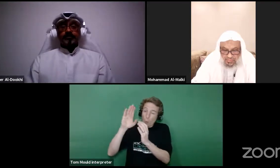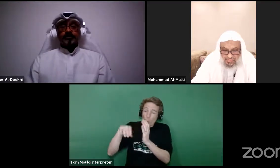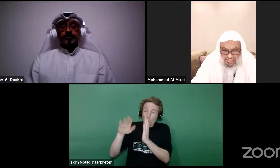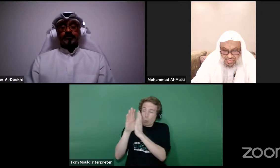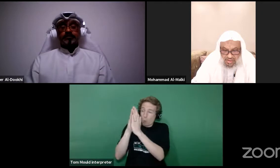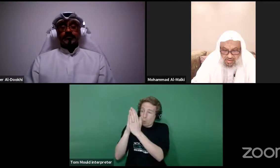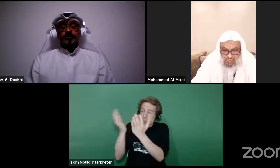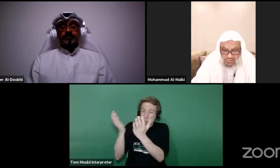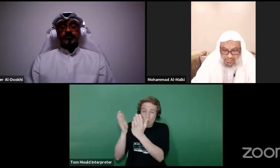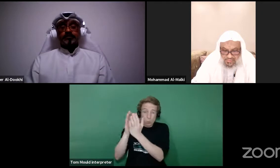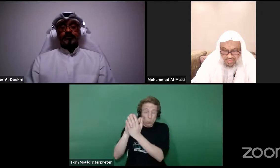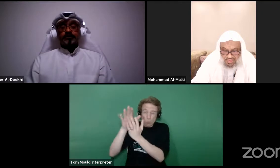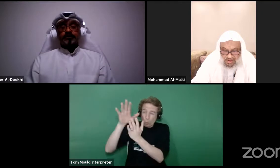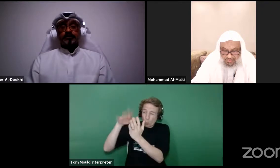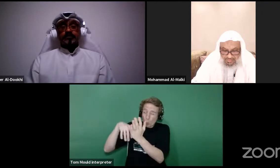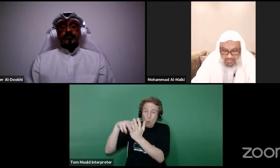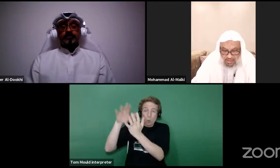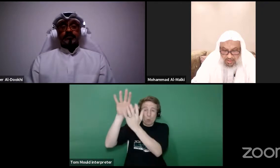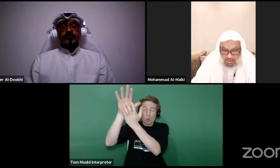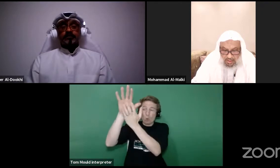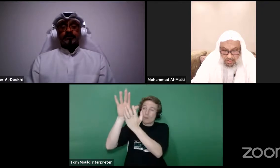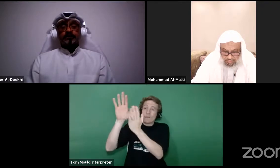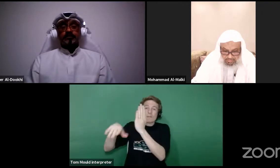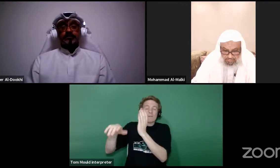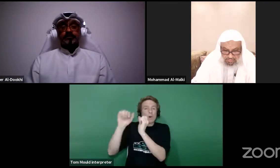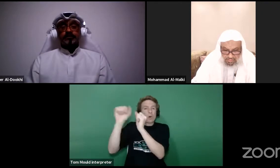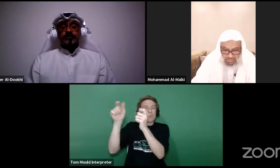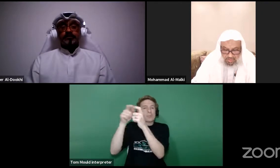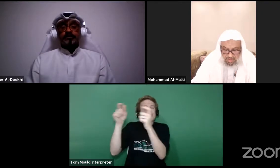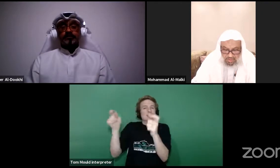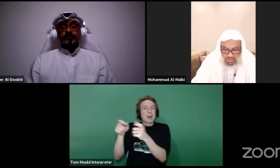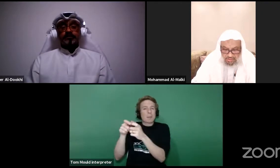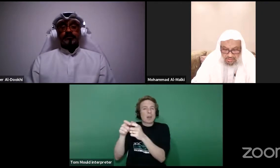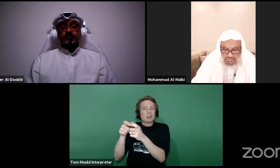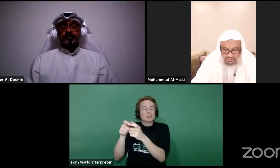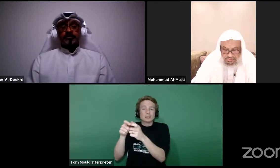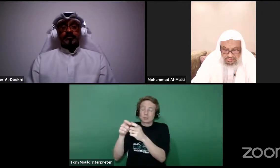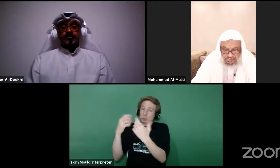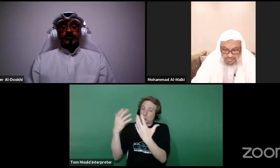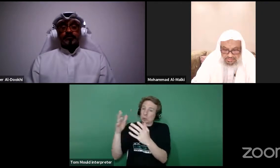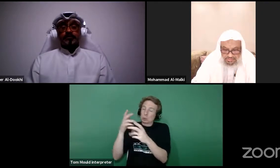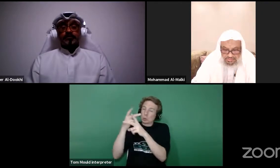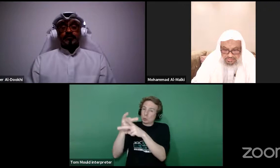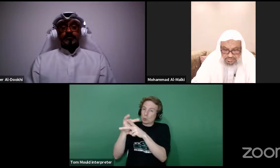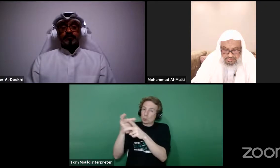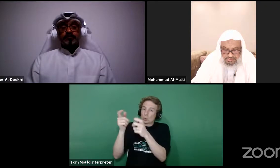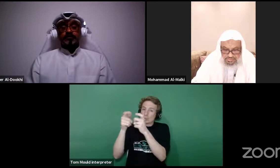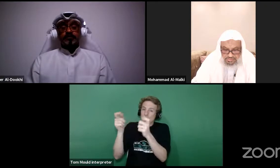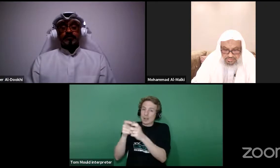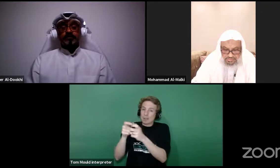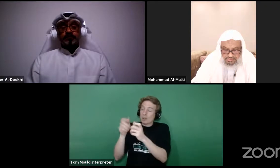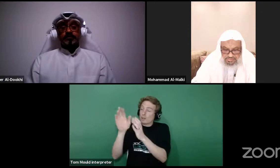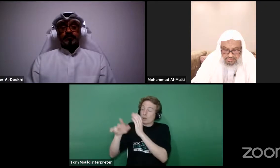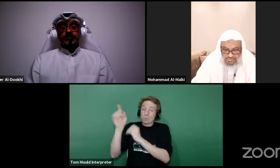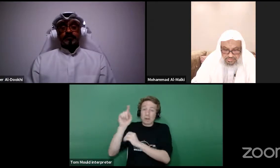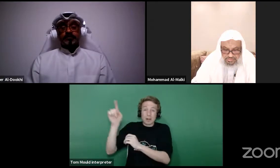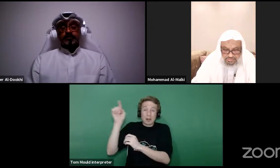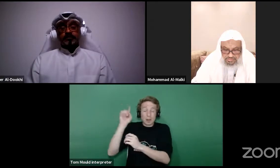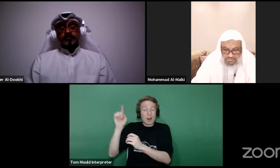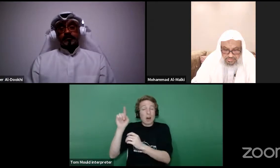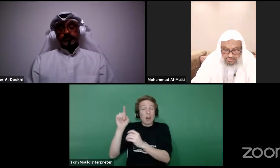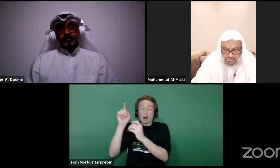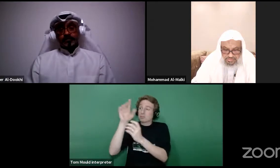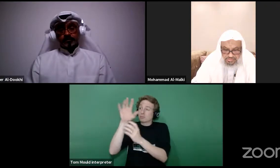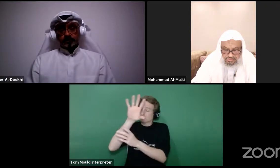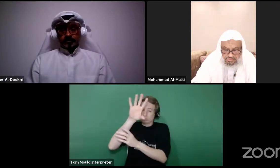Lawh al-Mahfuz, from the preserved tablet. And this is with Allah. It was revealed from this preserved tablet